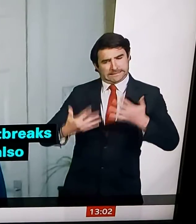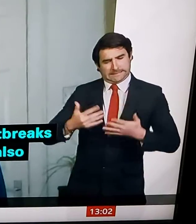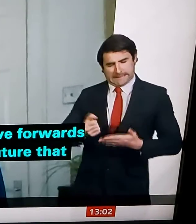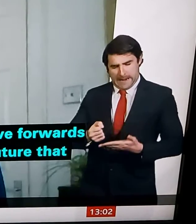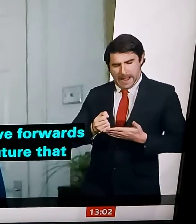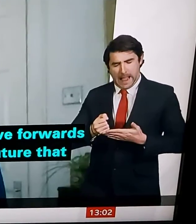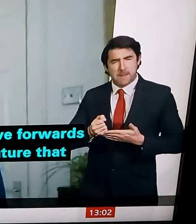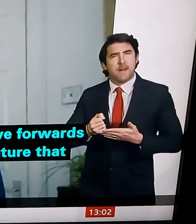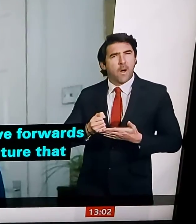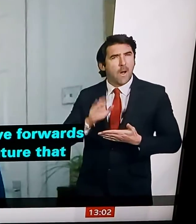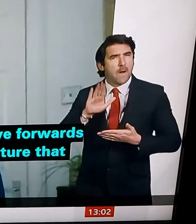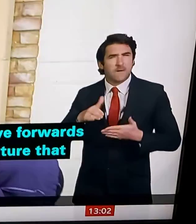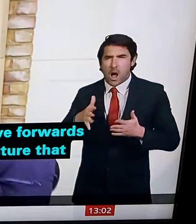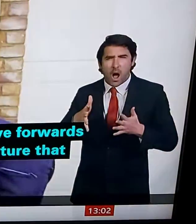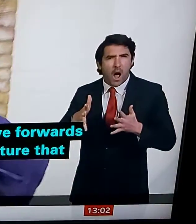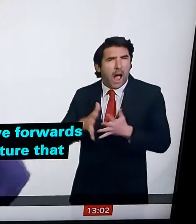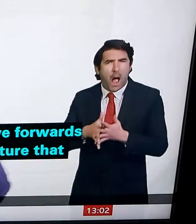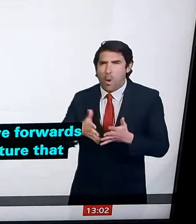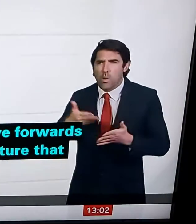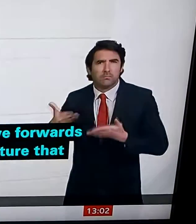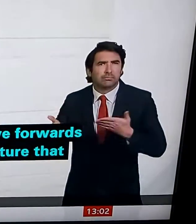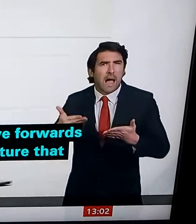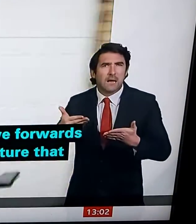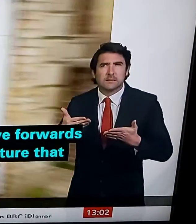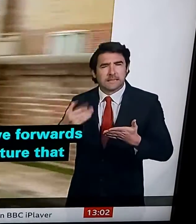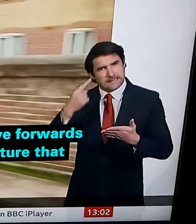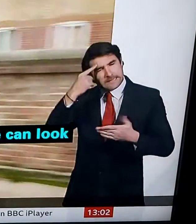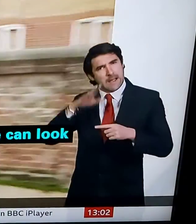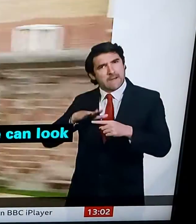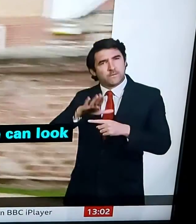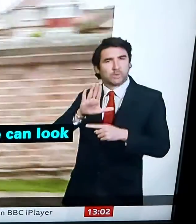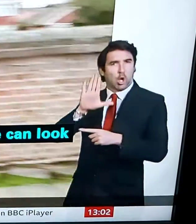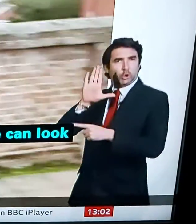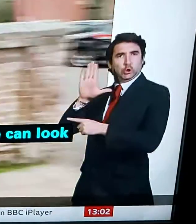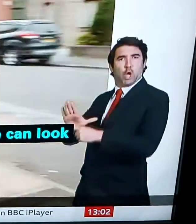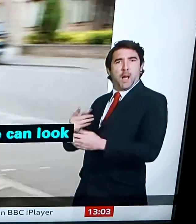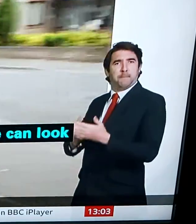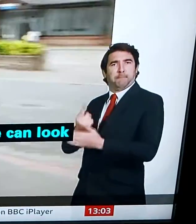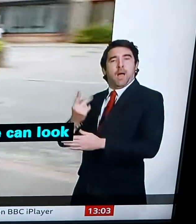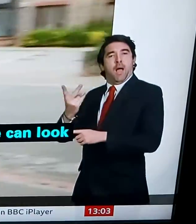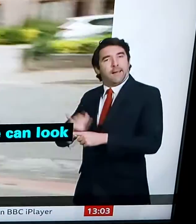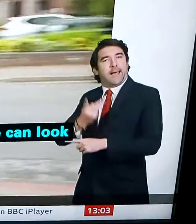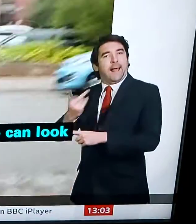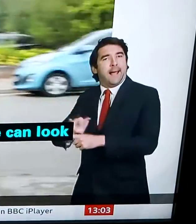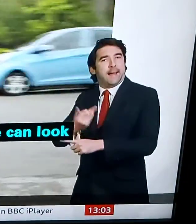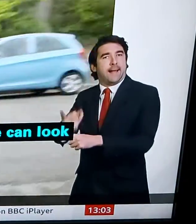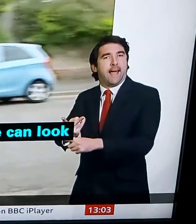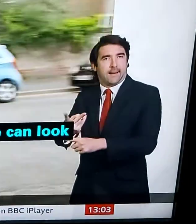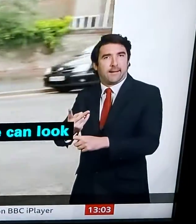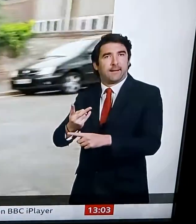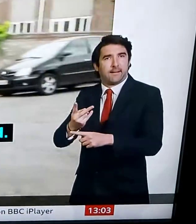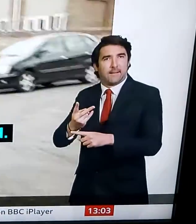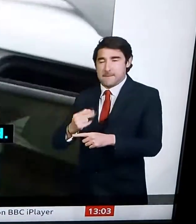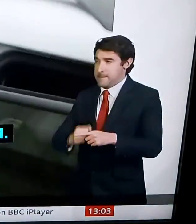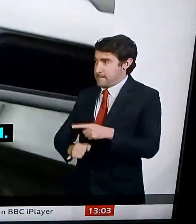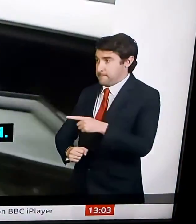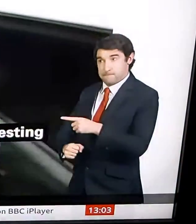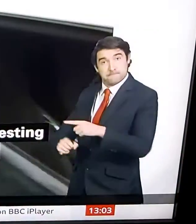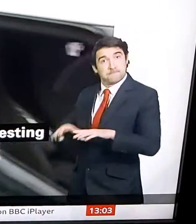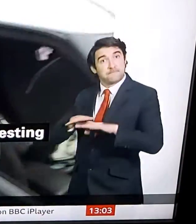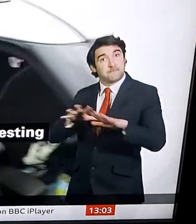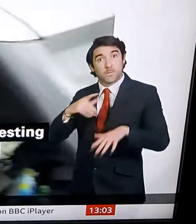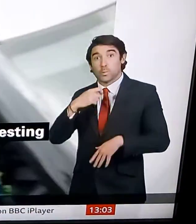see where people were infected. But while this ramped up testing system should be effective in tracking the virus,